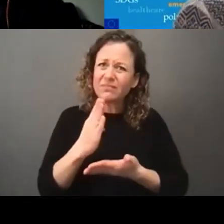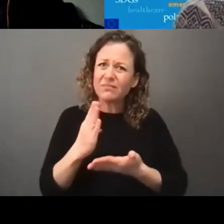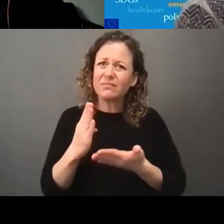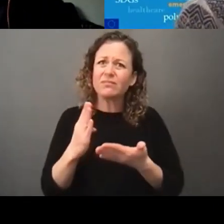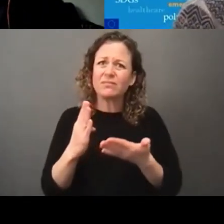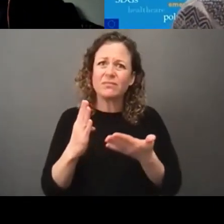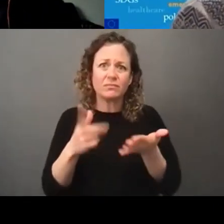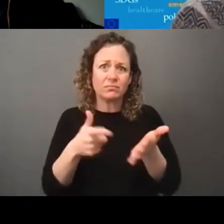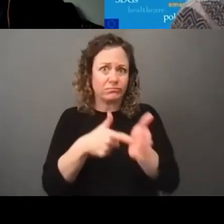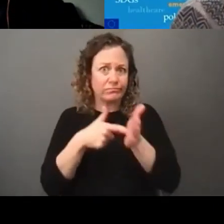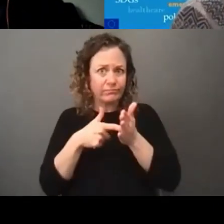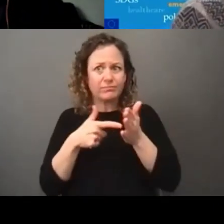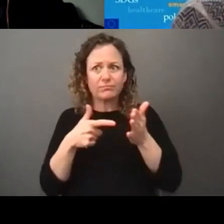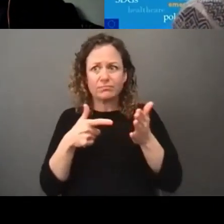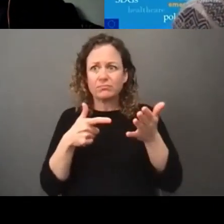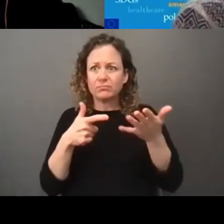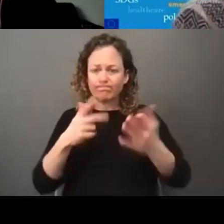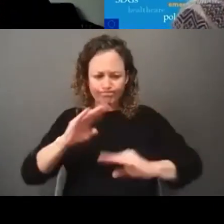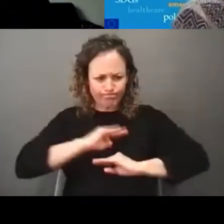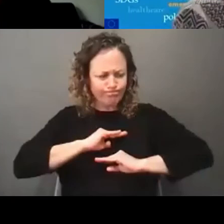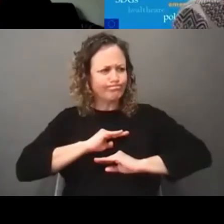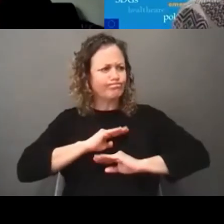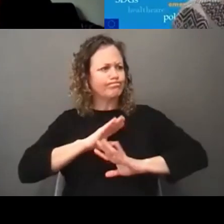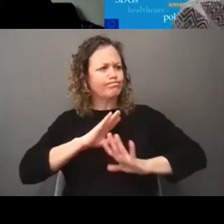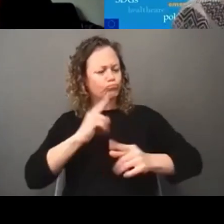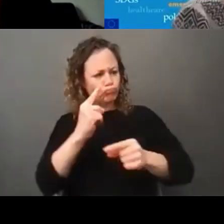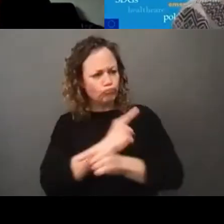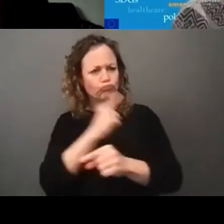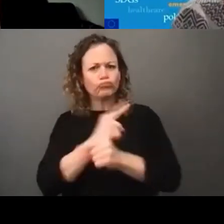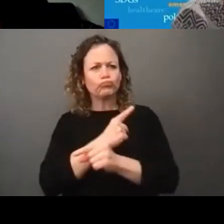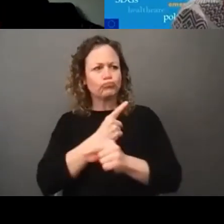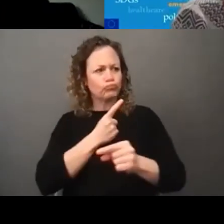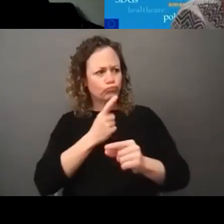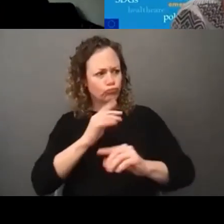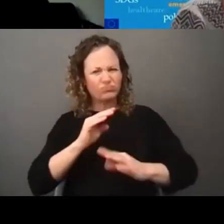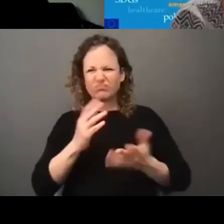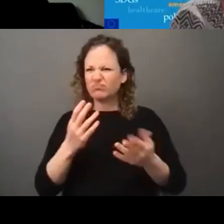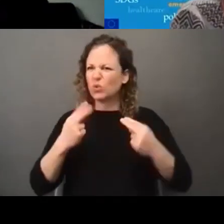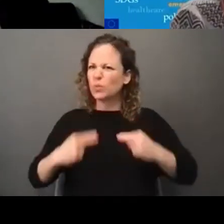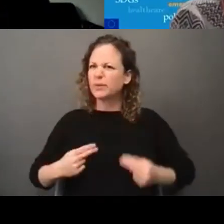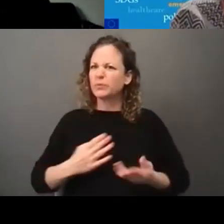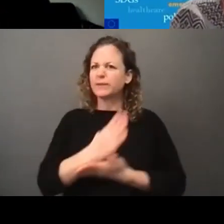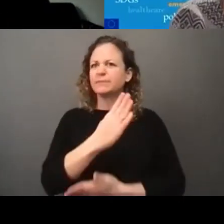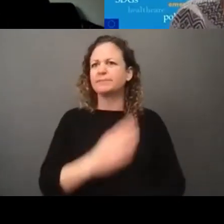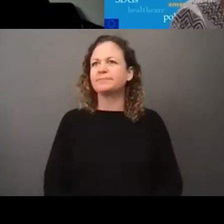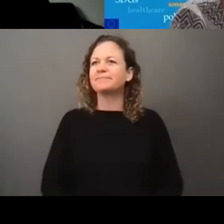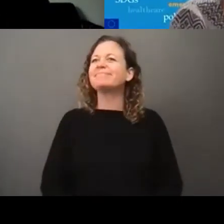to all in an adequate manner. Thank you, Leah. Back to you, Benedict.